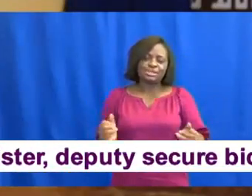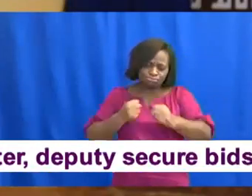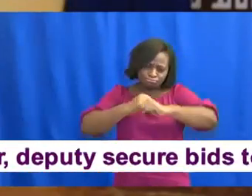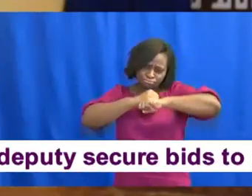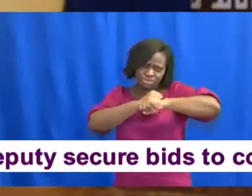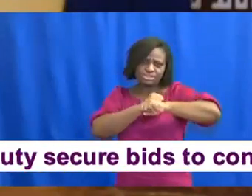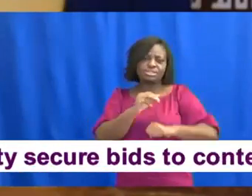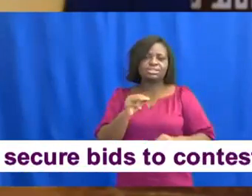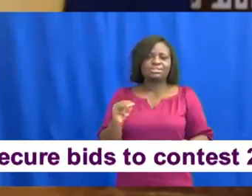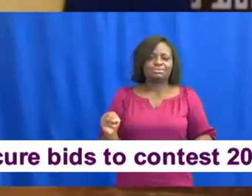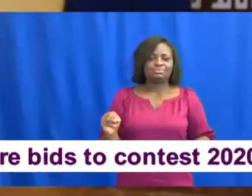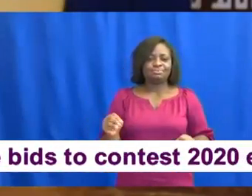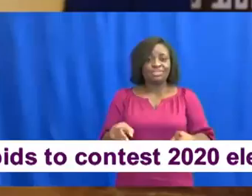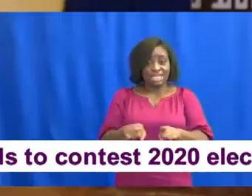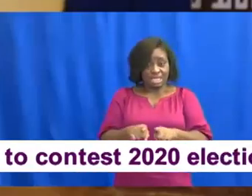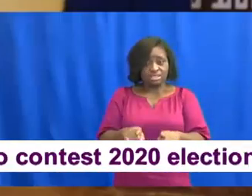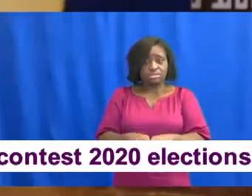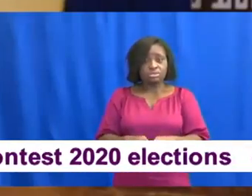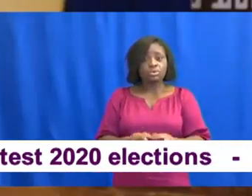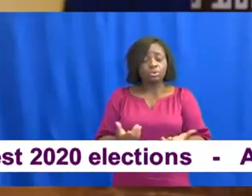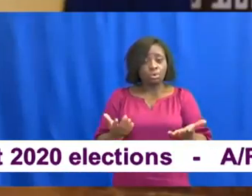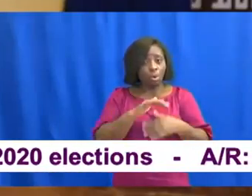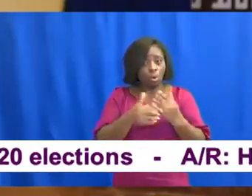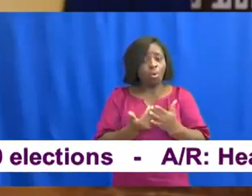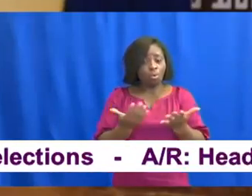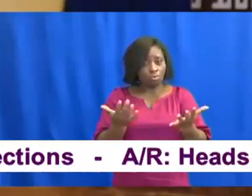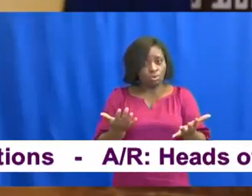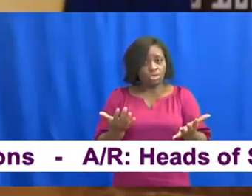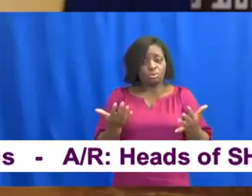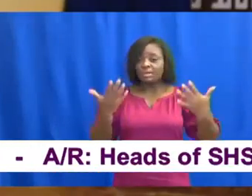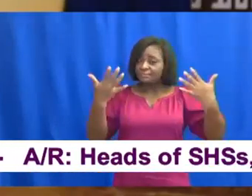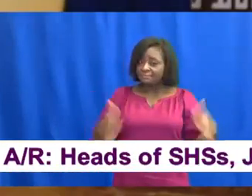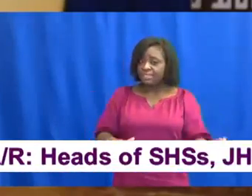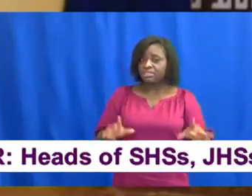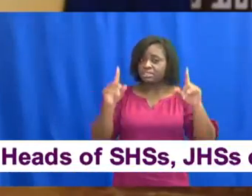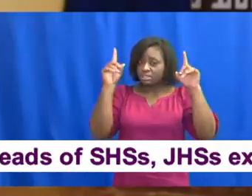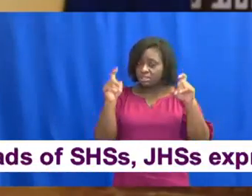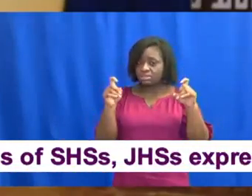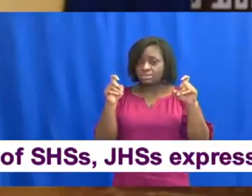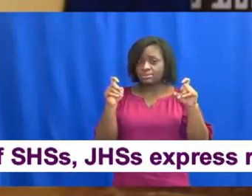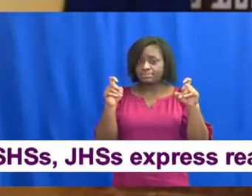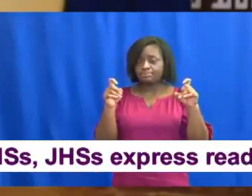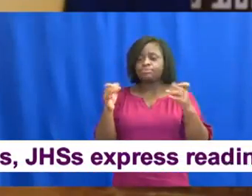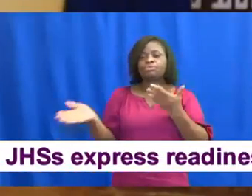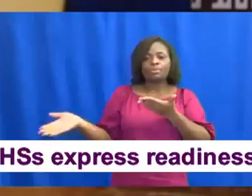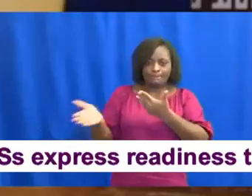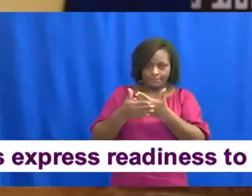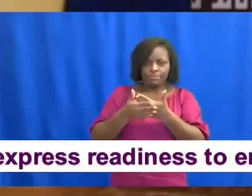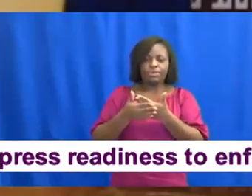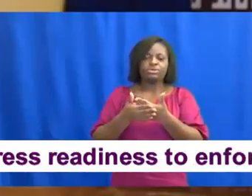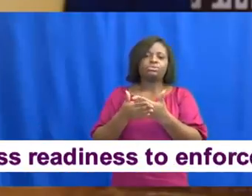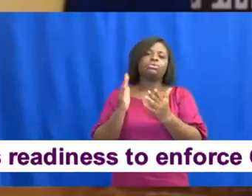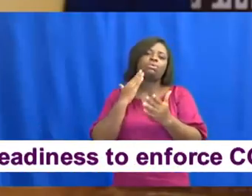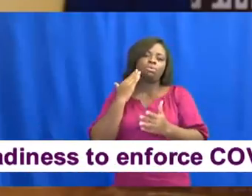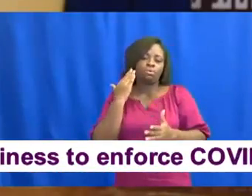ban senior e fata no woni wie so hwe na woni asane abefie